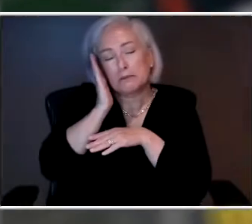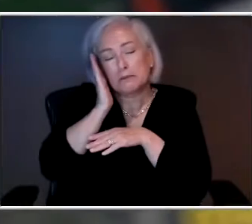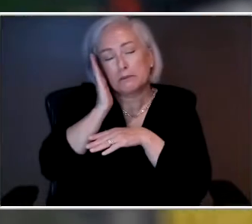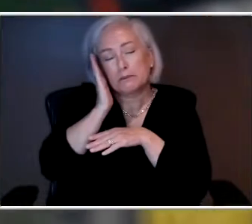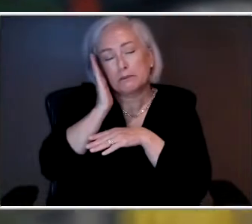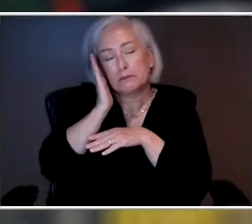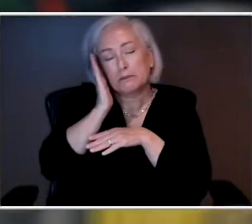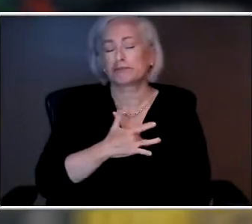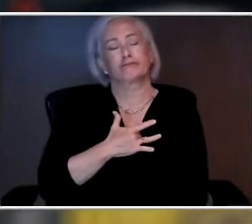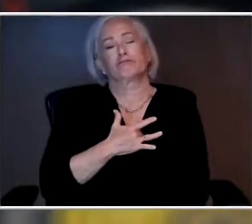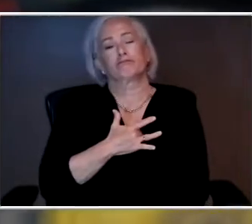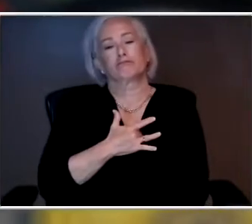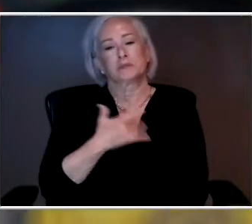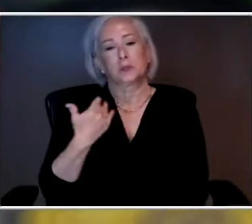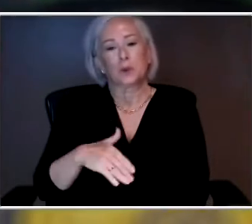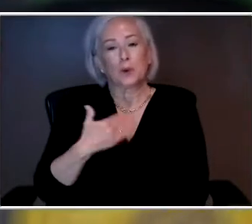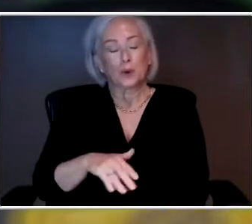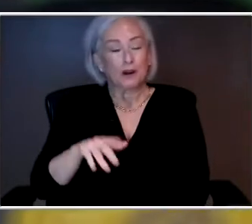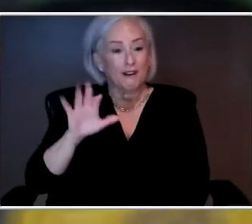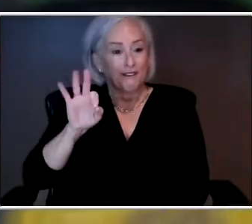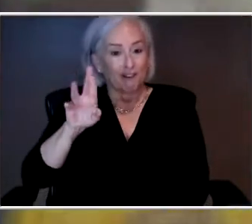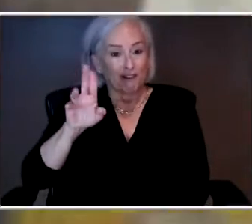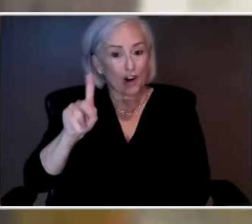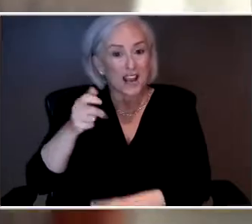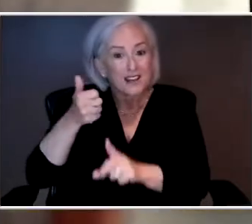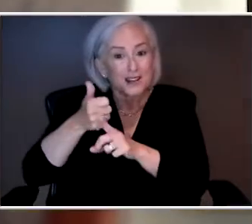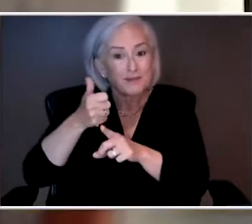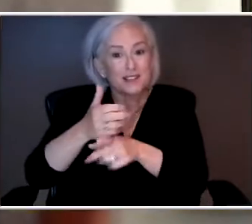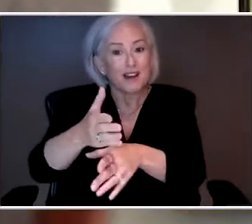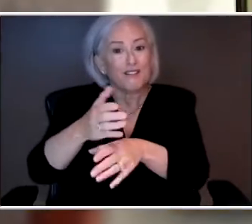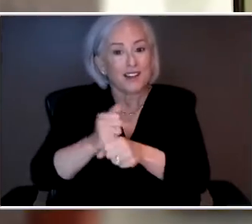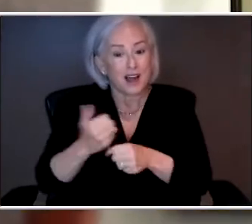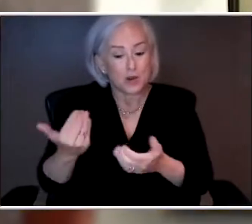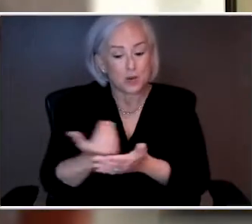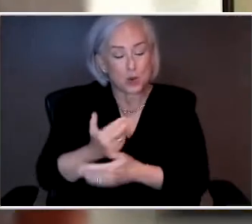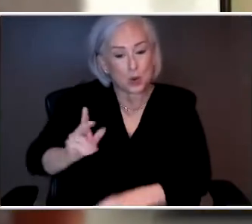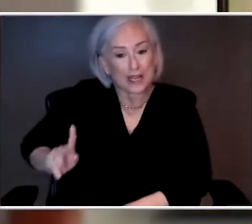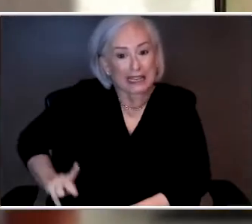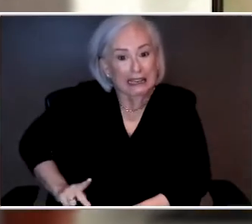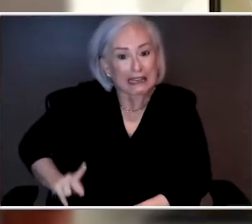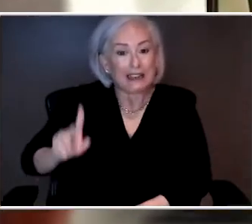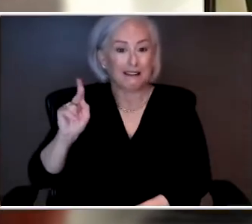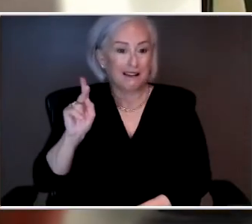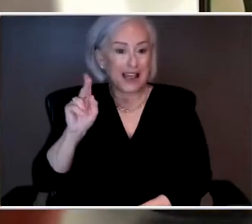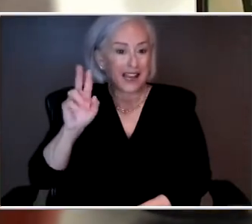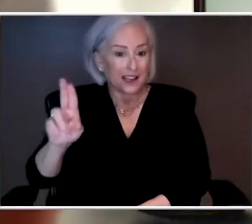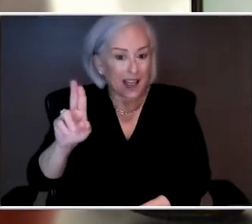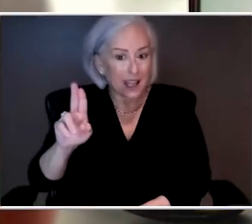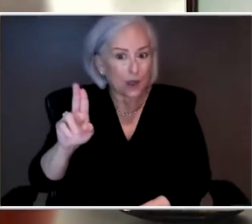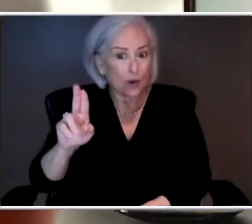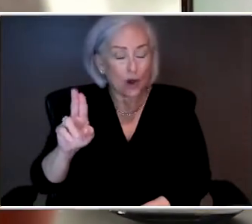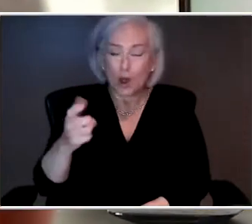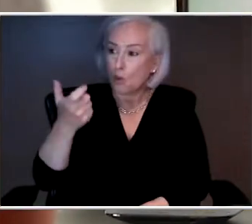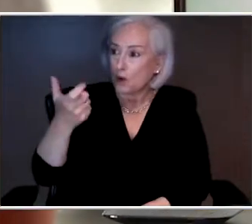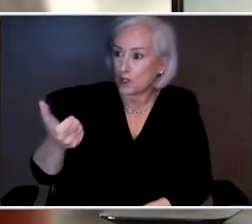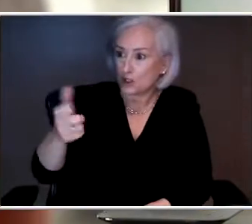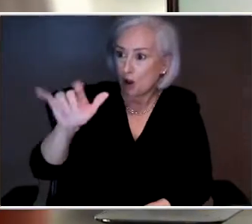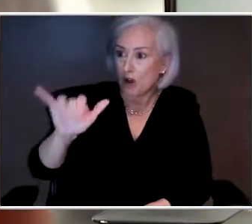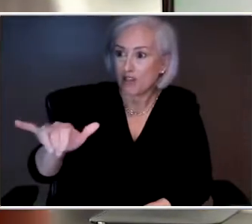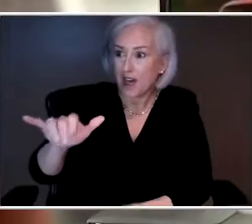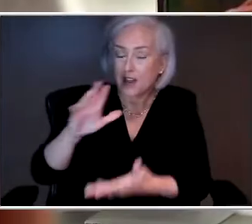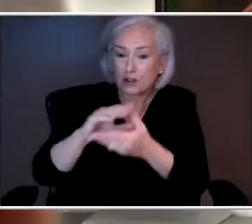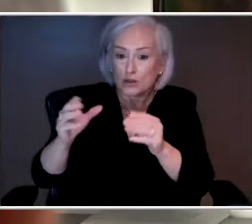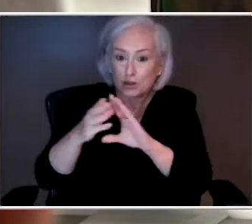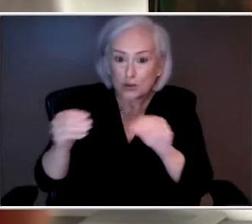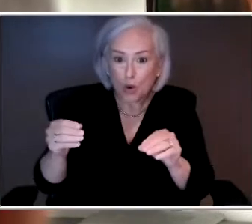just weeks prior at the University of Kansas Health System, saw a news story about Elsa getting scammed. She's just an